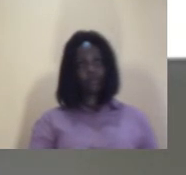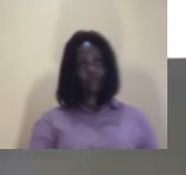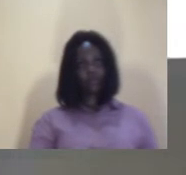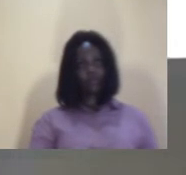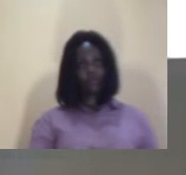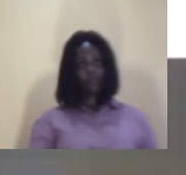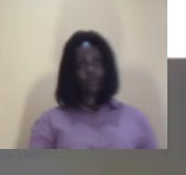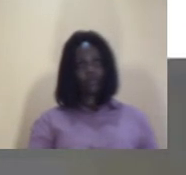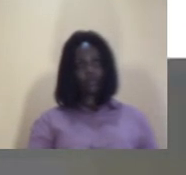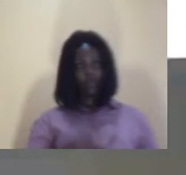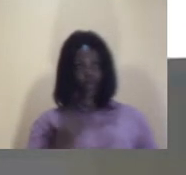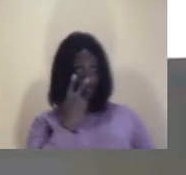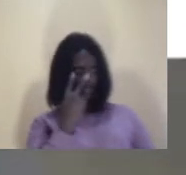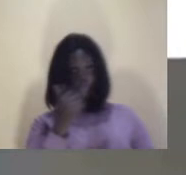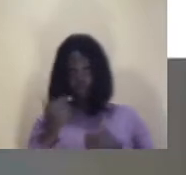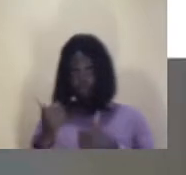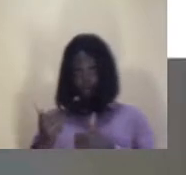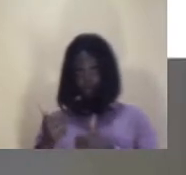Can you see me, Chair?